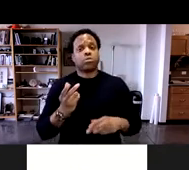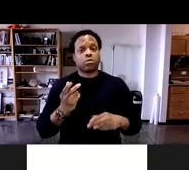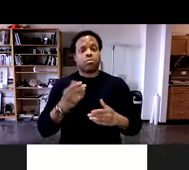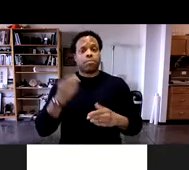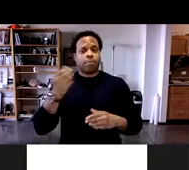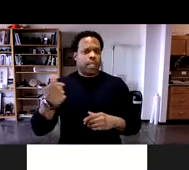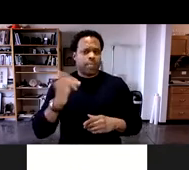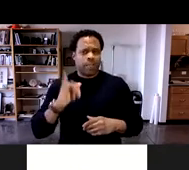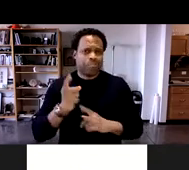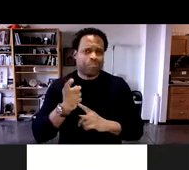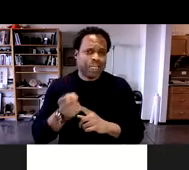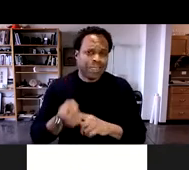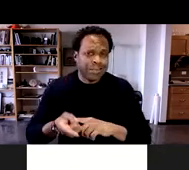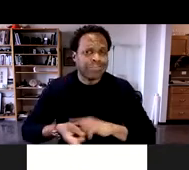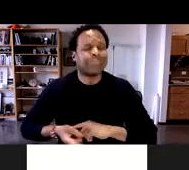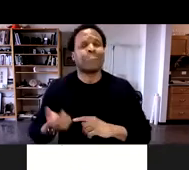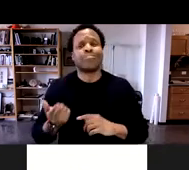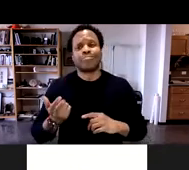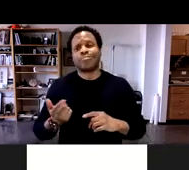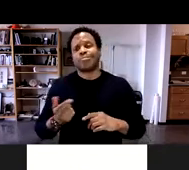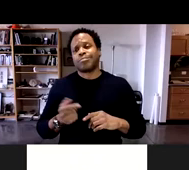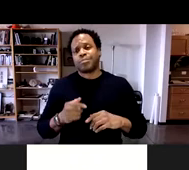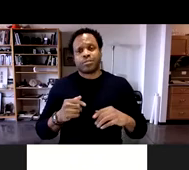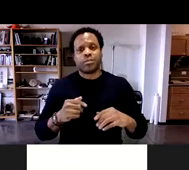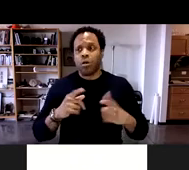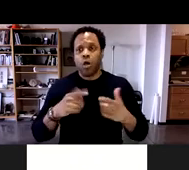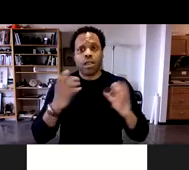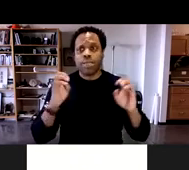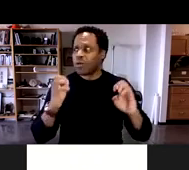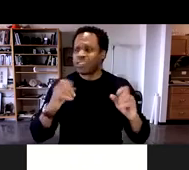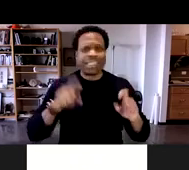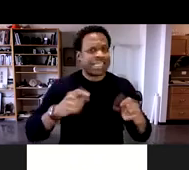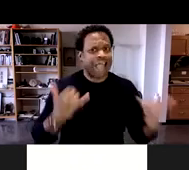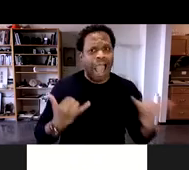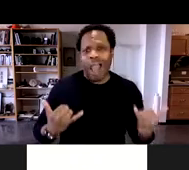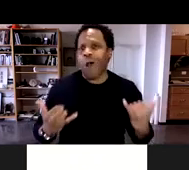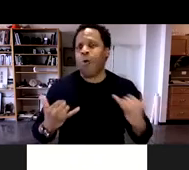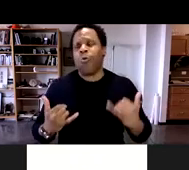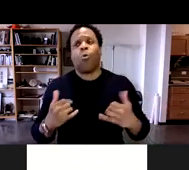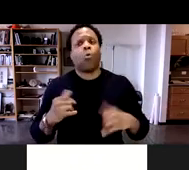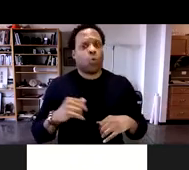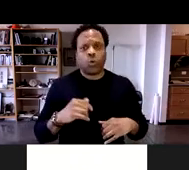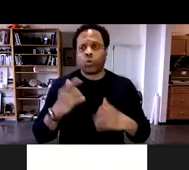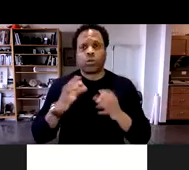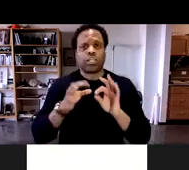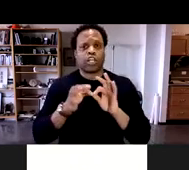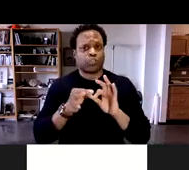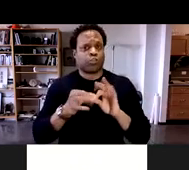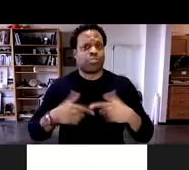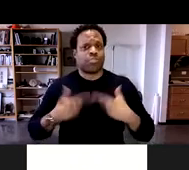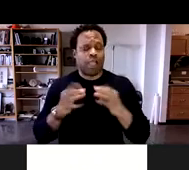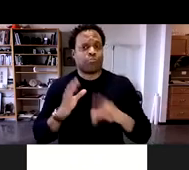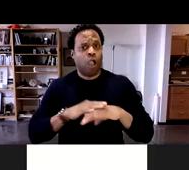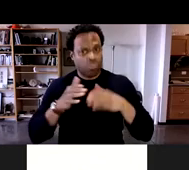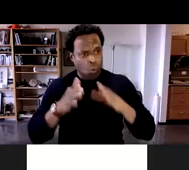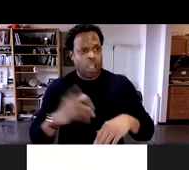And VRI actually can be used in the same room for this time. So for example, it's like a last minute, it's like an emergency. I need an interpreter